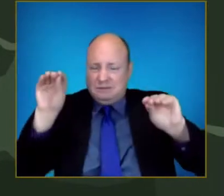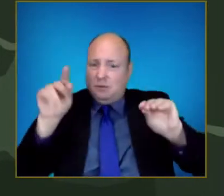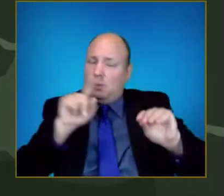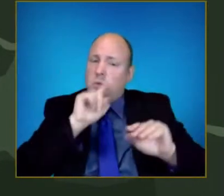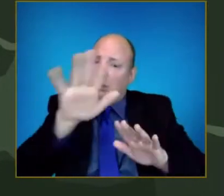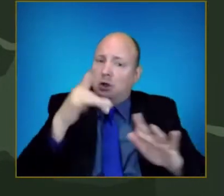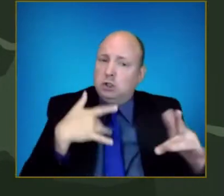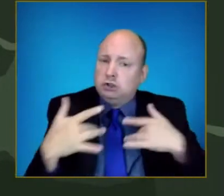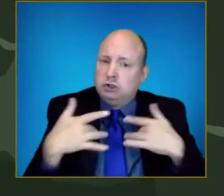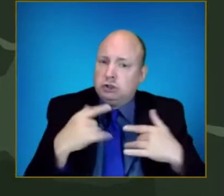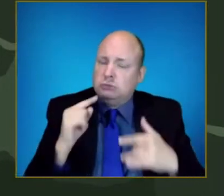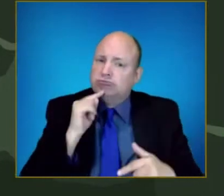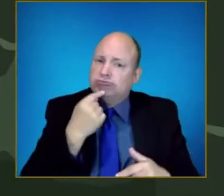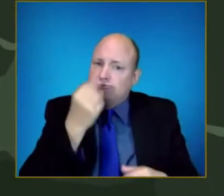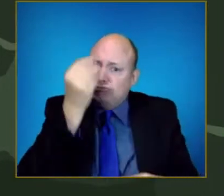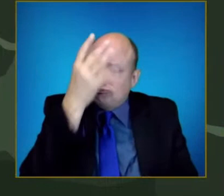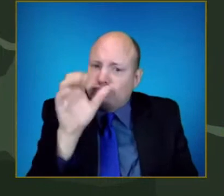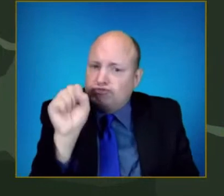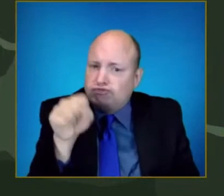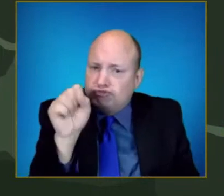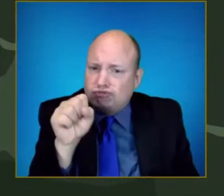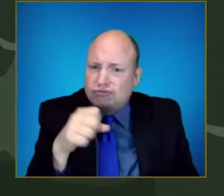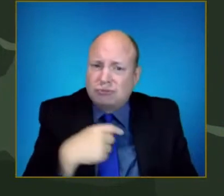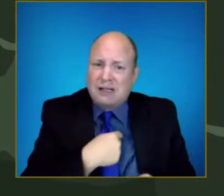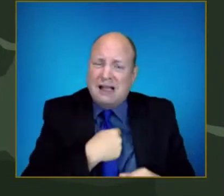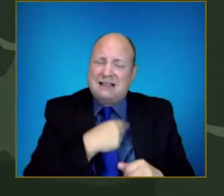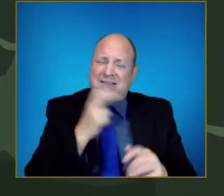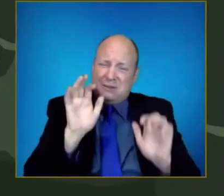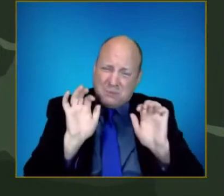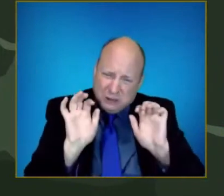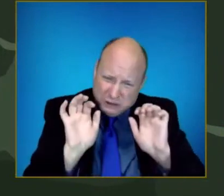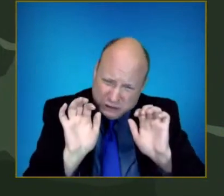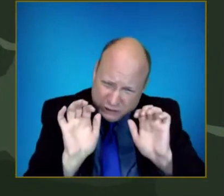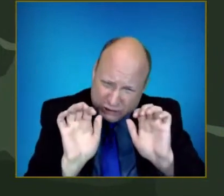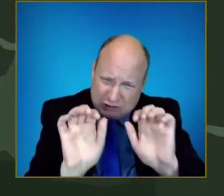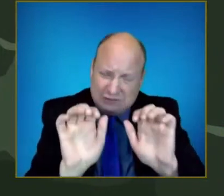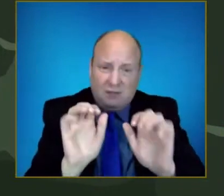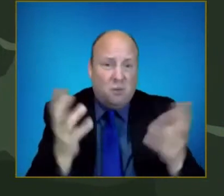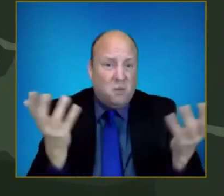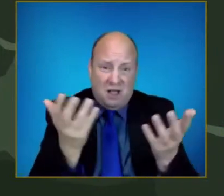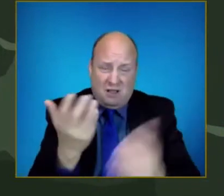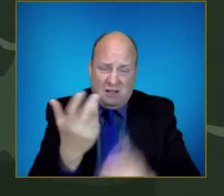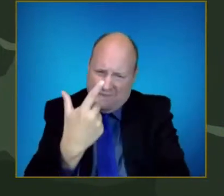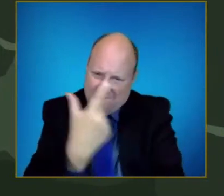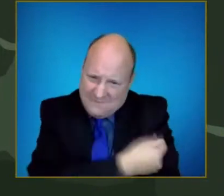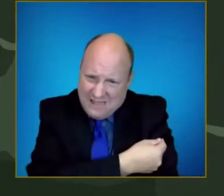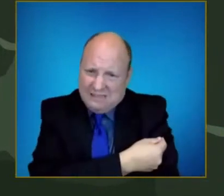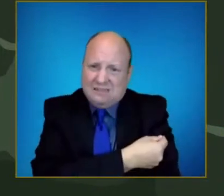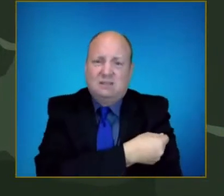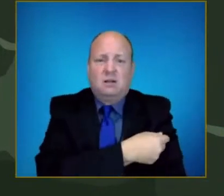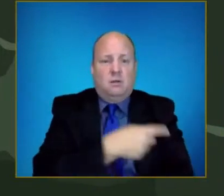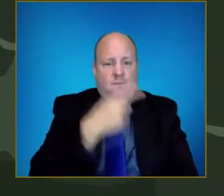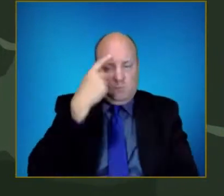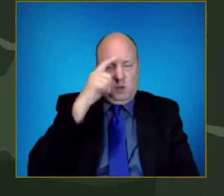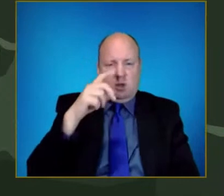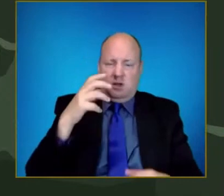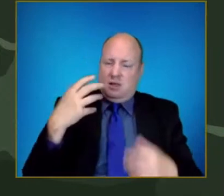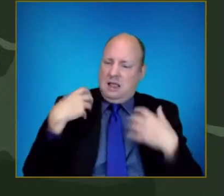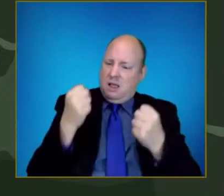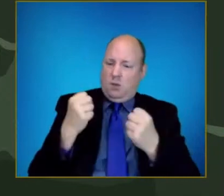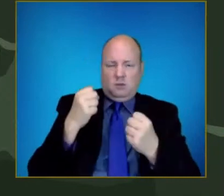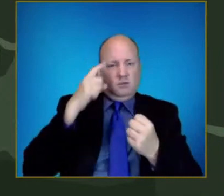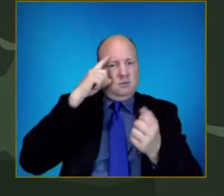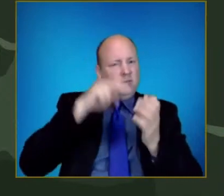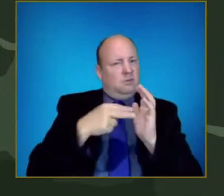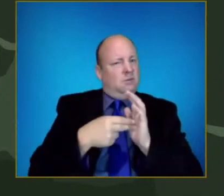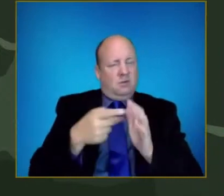our vaccine requirements for healthcare workers because we have a really stark choice right now. A